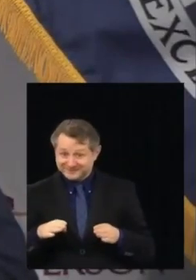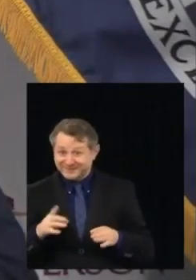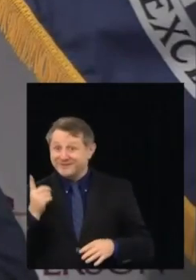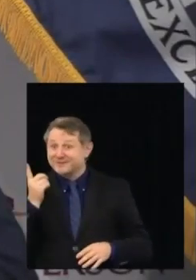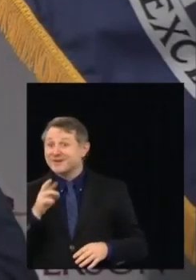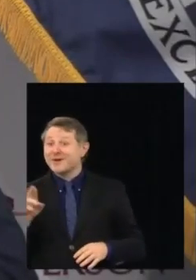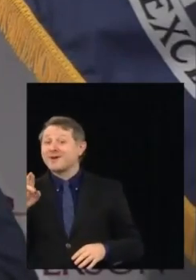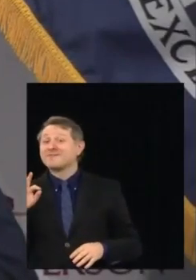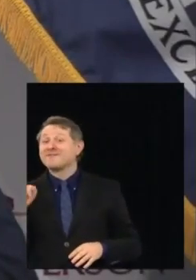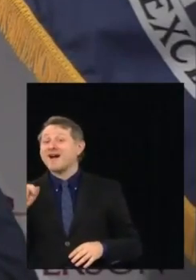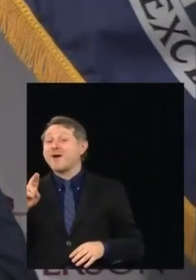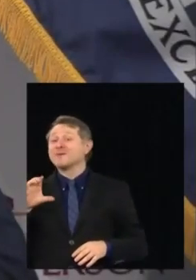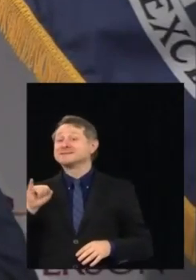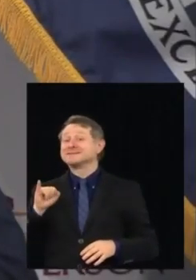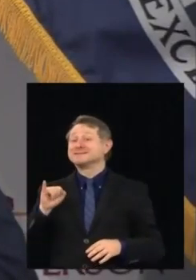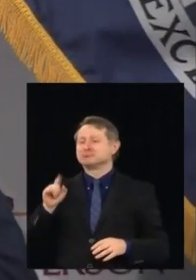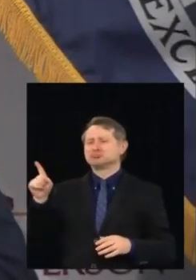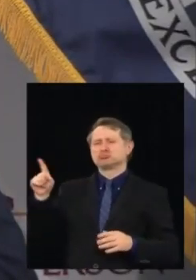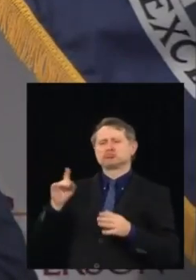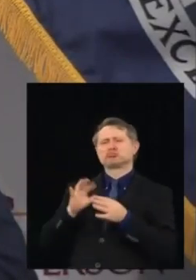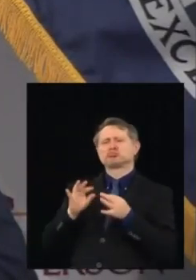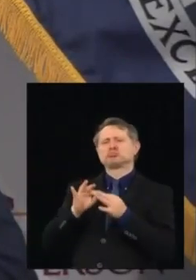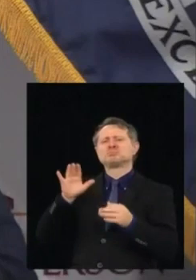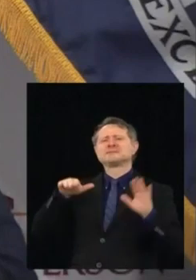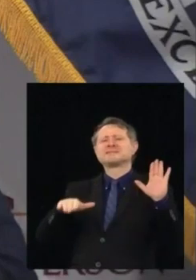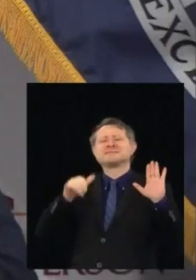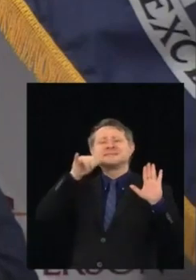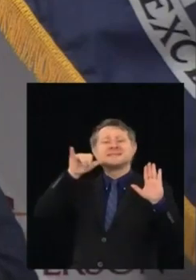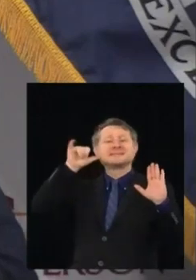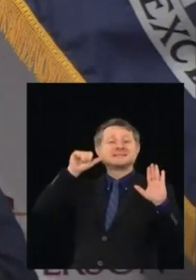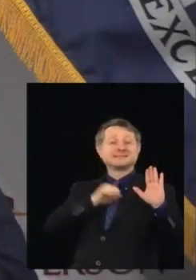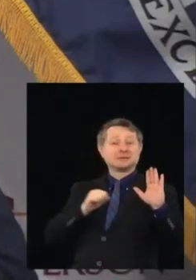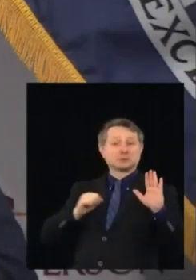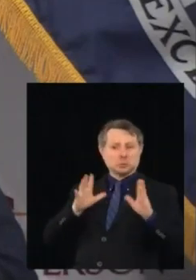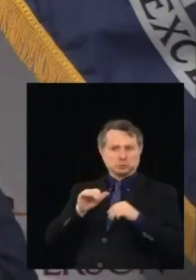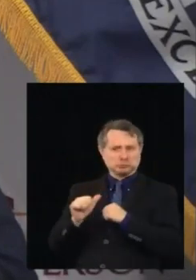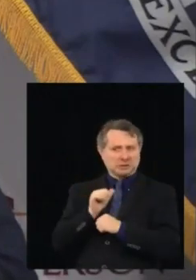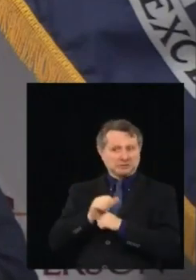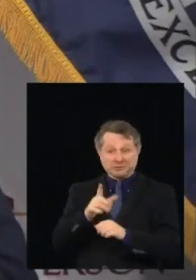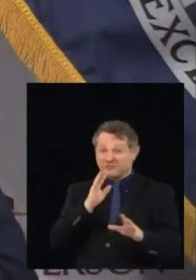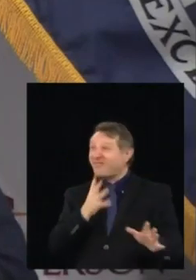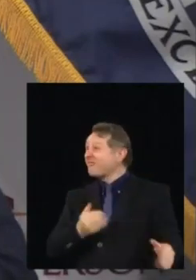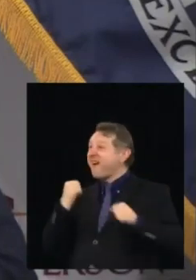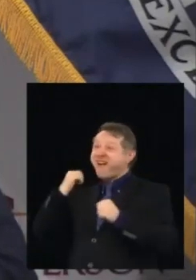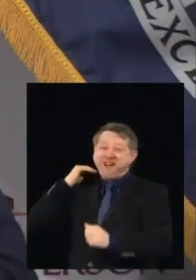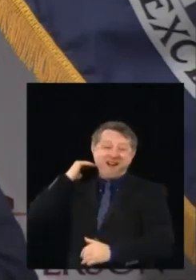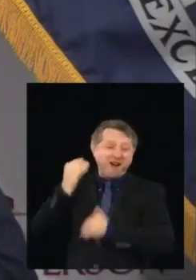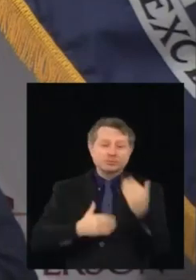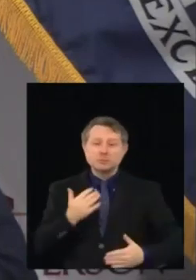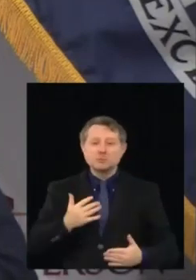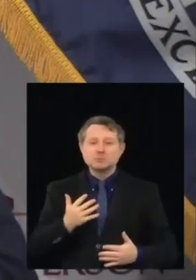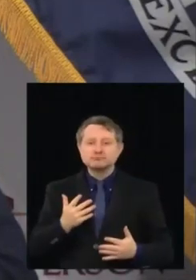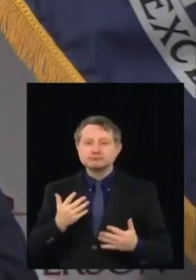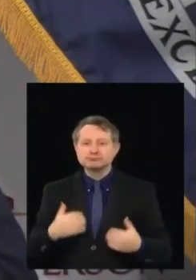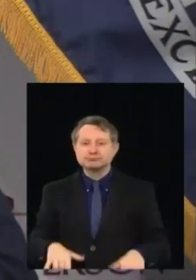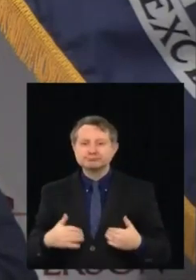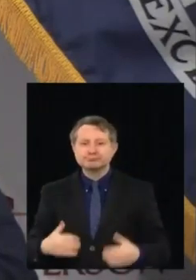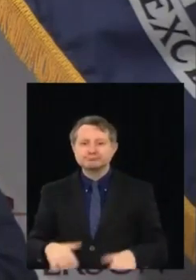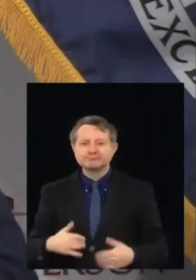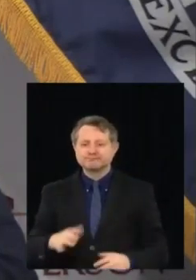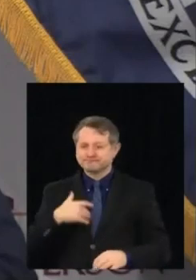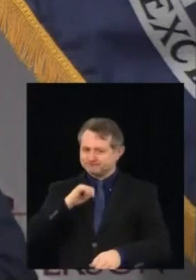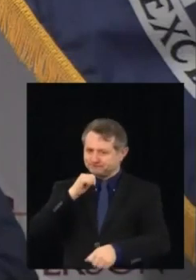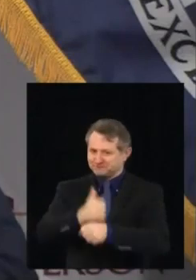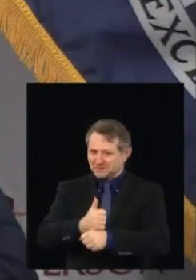experts say, there's a danger of reopening too soon. We are reopening on the metrics they gave us.